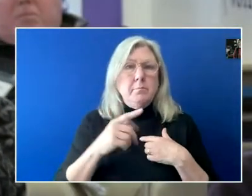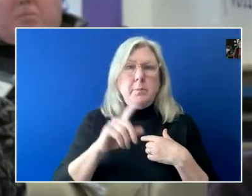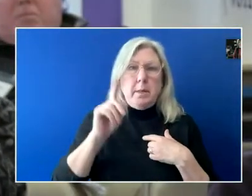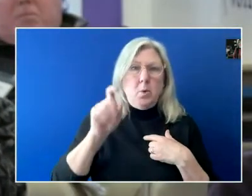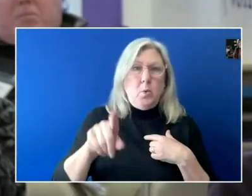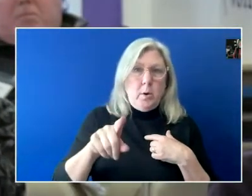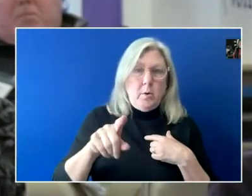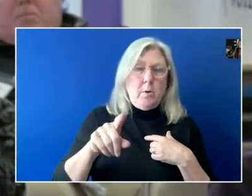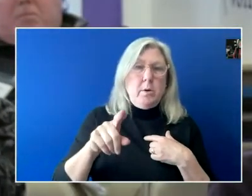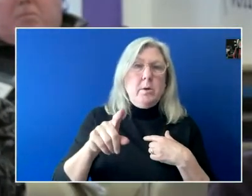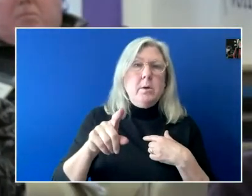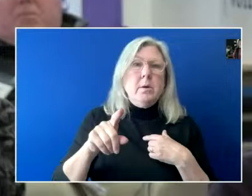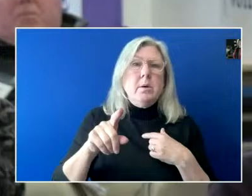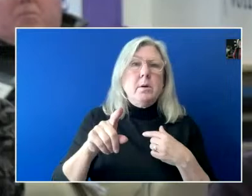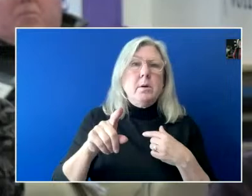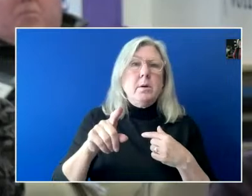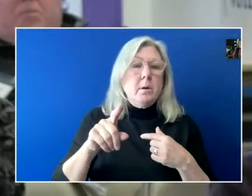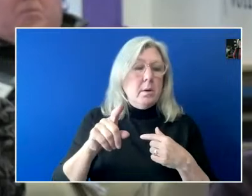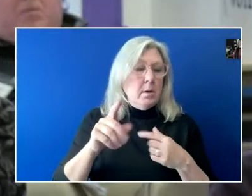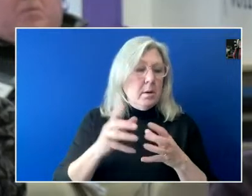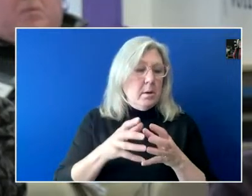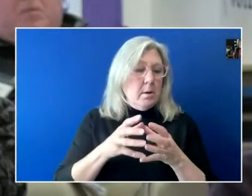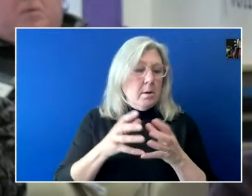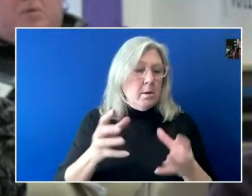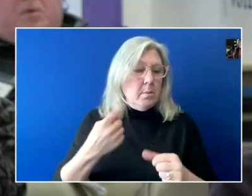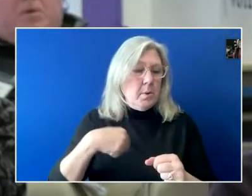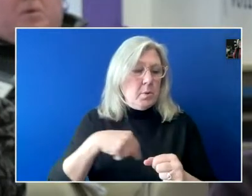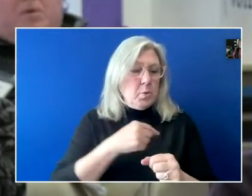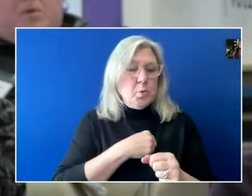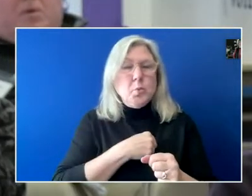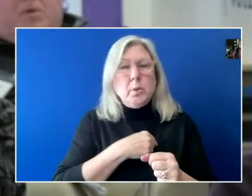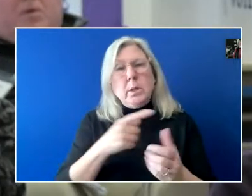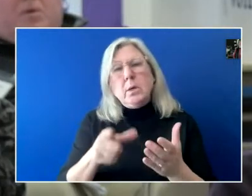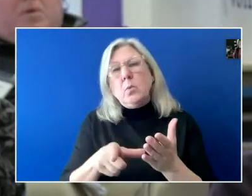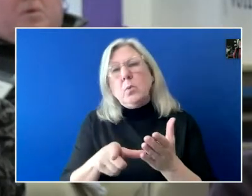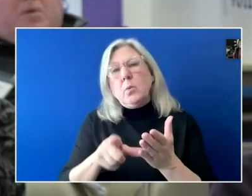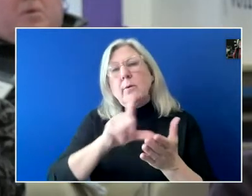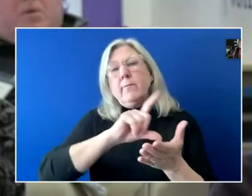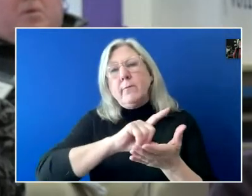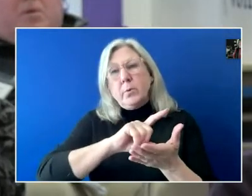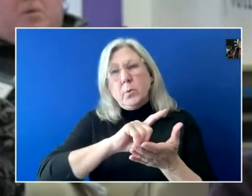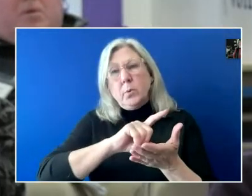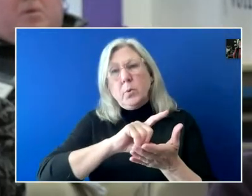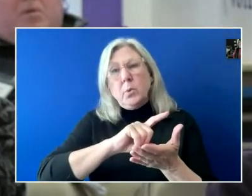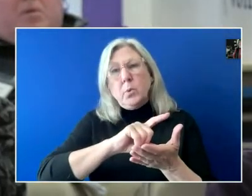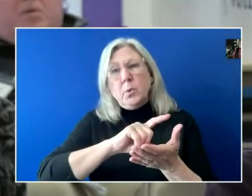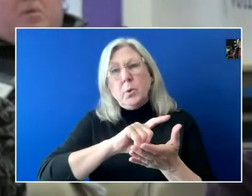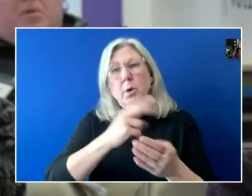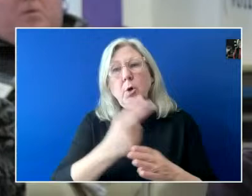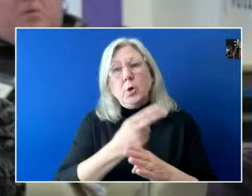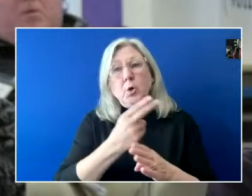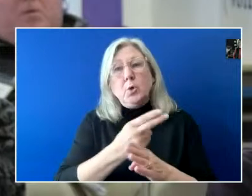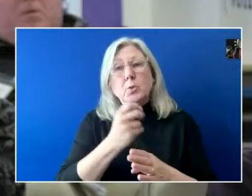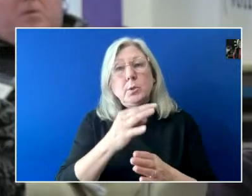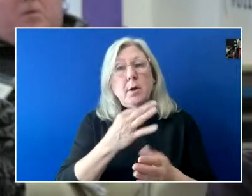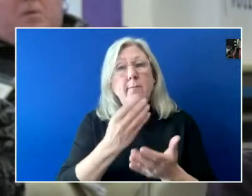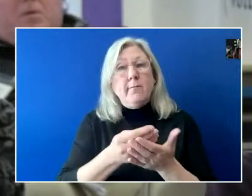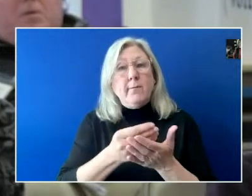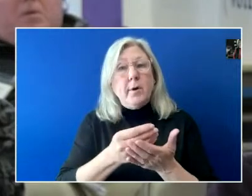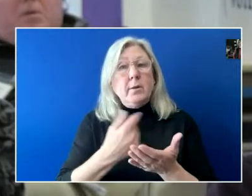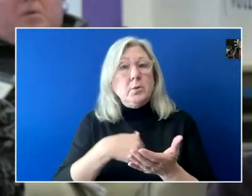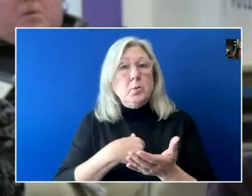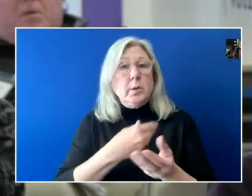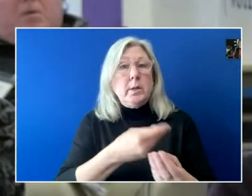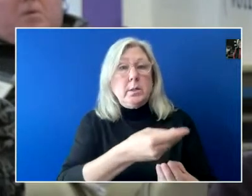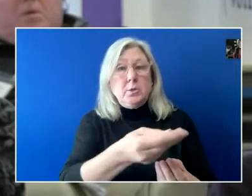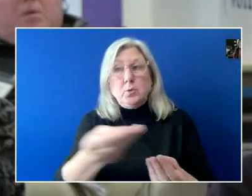to what extent do we review the use of the funds that we distribute to these organizations